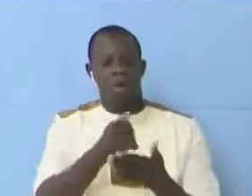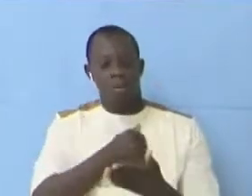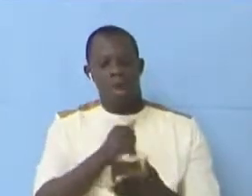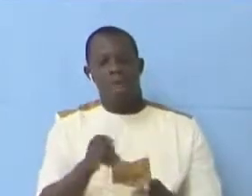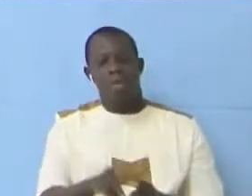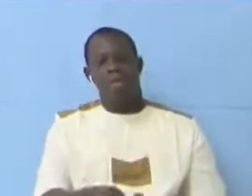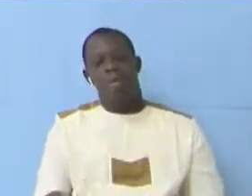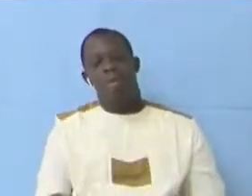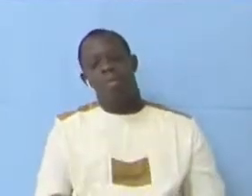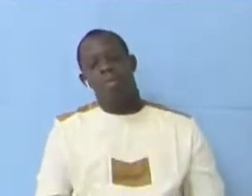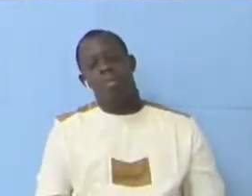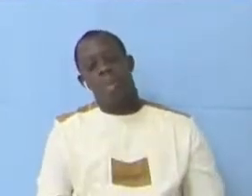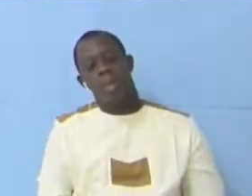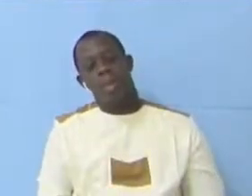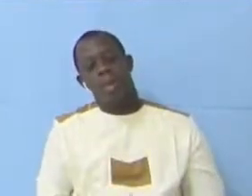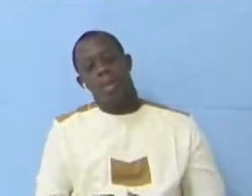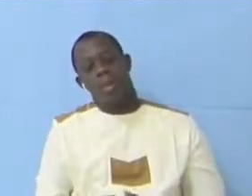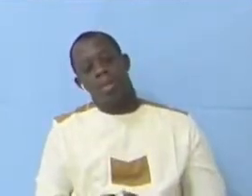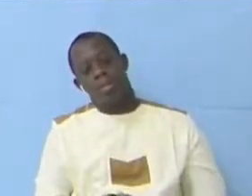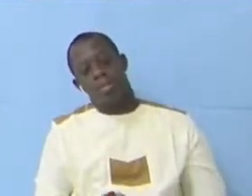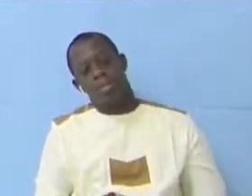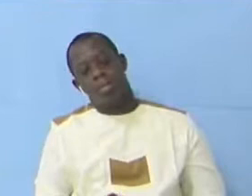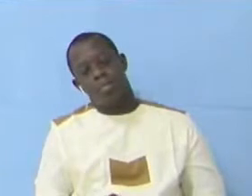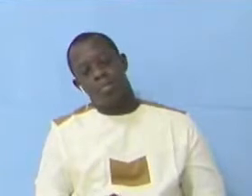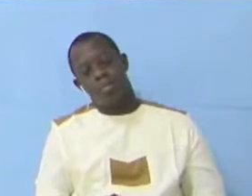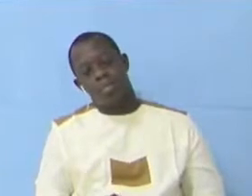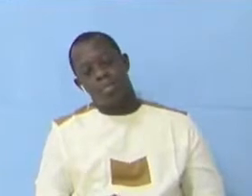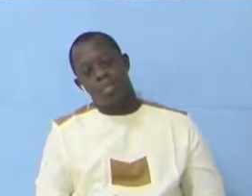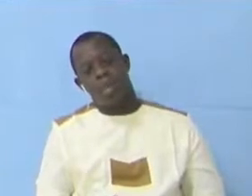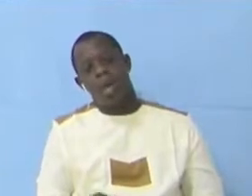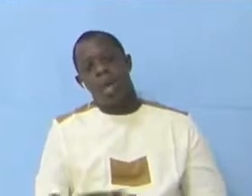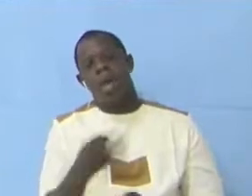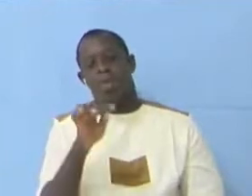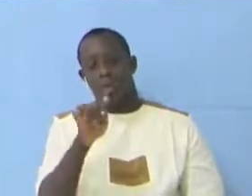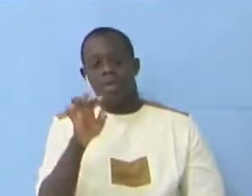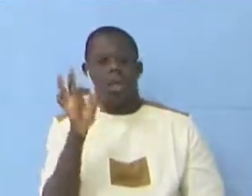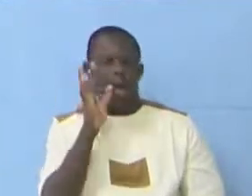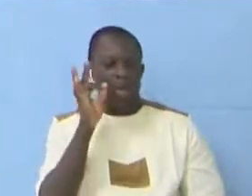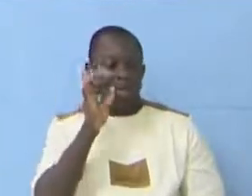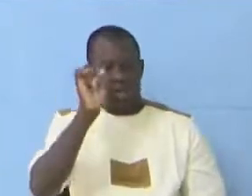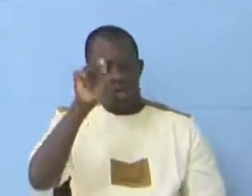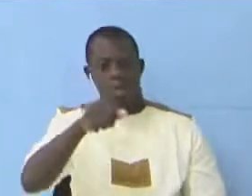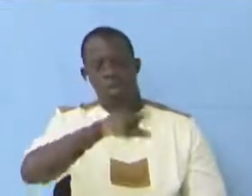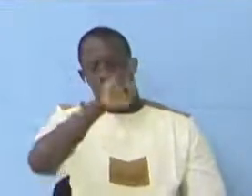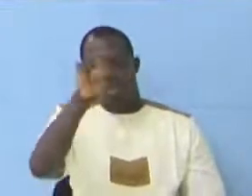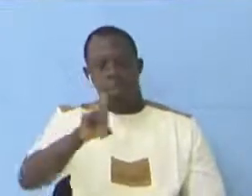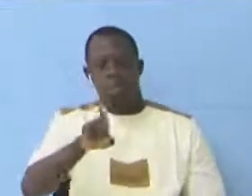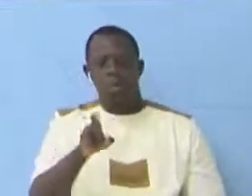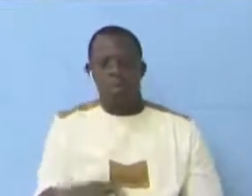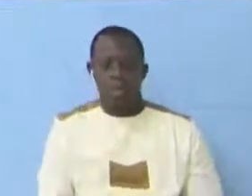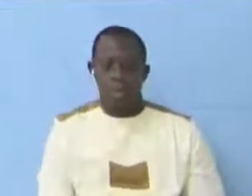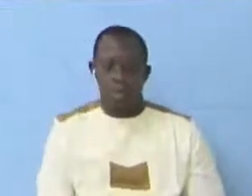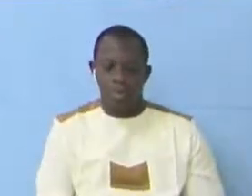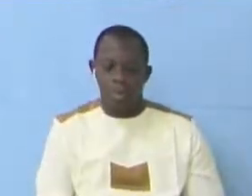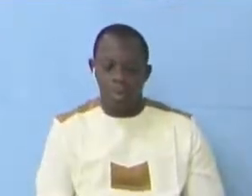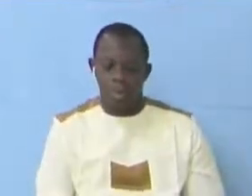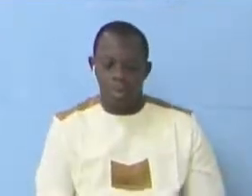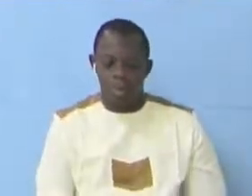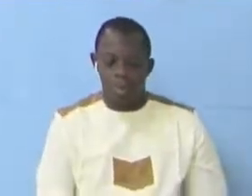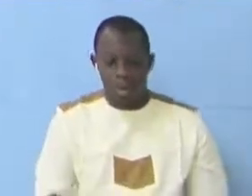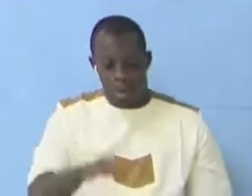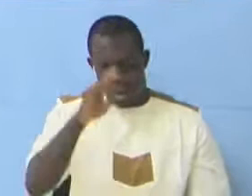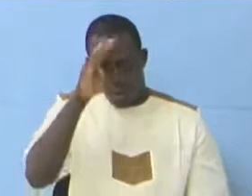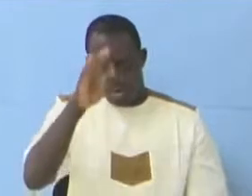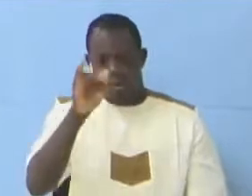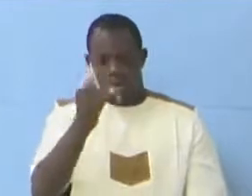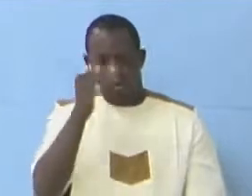naa ma danaa wax nag loolu gannaaw boo xam ne maa ngi wax sumay kàddu yi. If that has answered your question. su fekkee loolu tontu na sa laajte. Thank you.